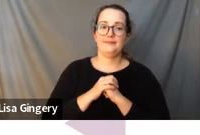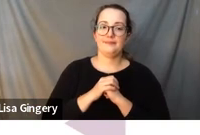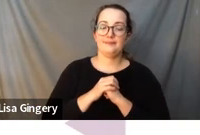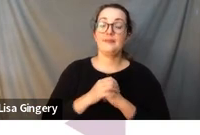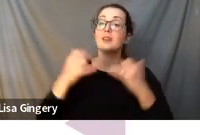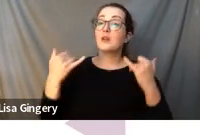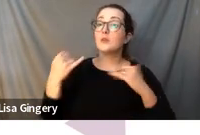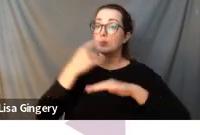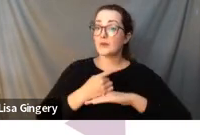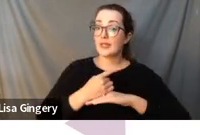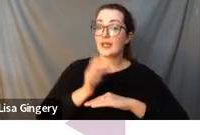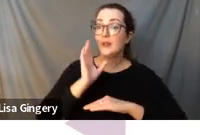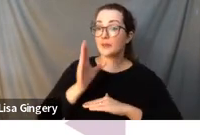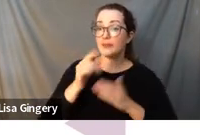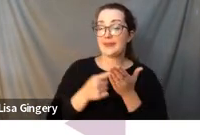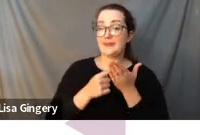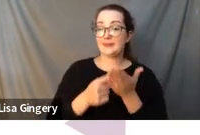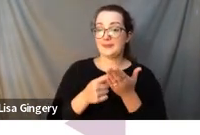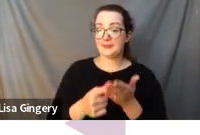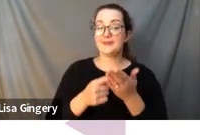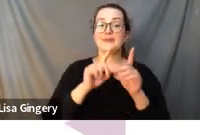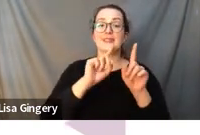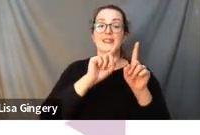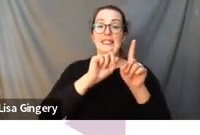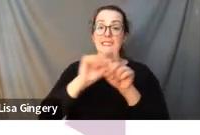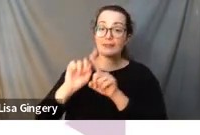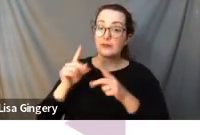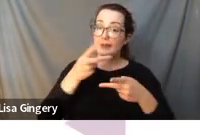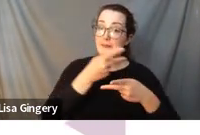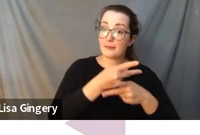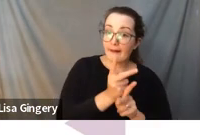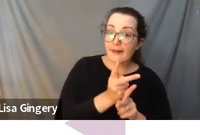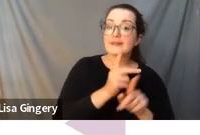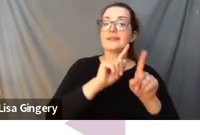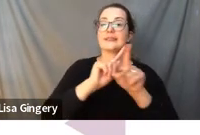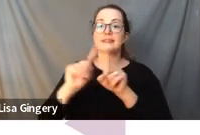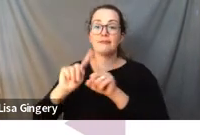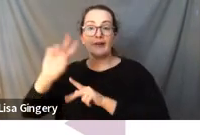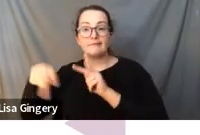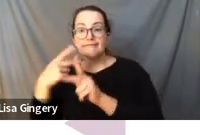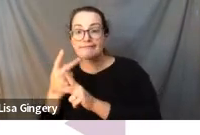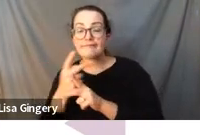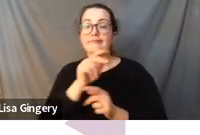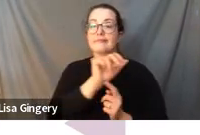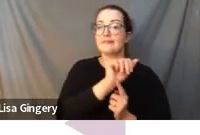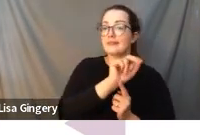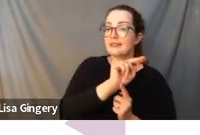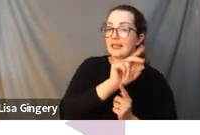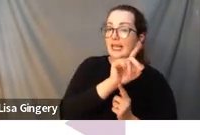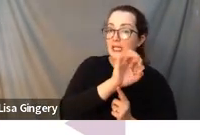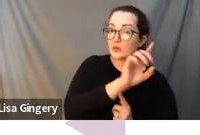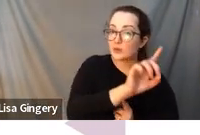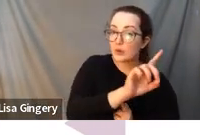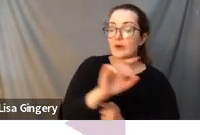Today, we will be covering different products and types of Android and iOS Apple device and